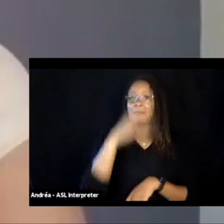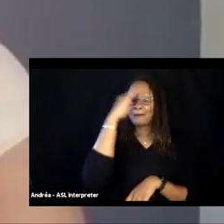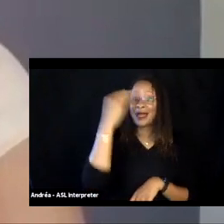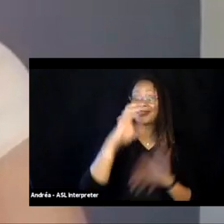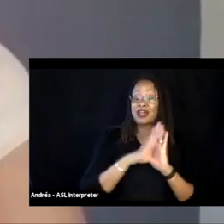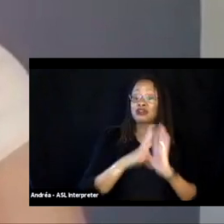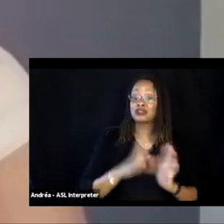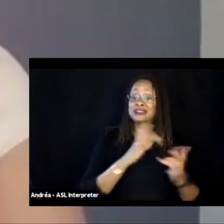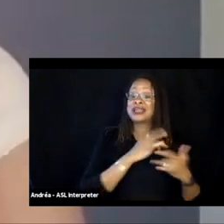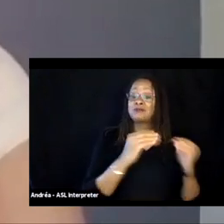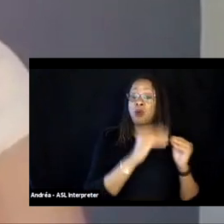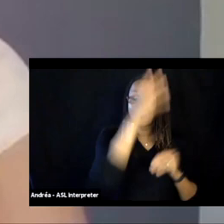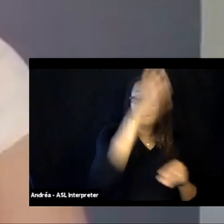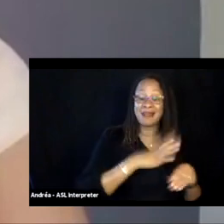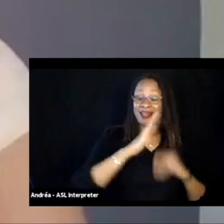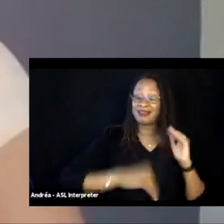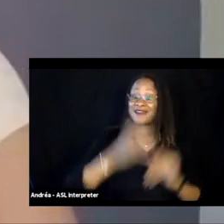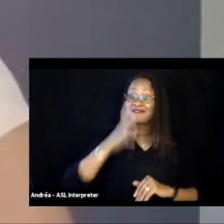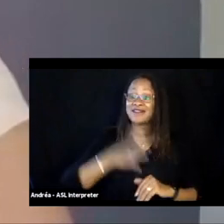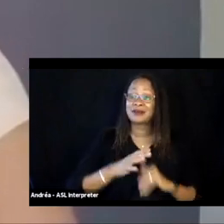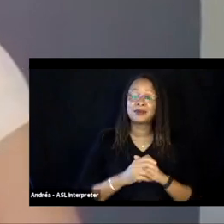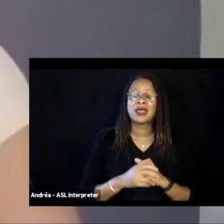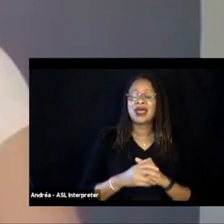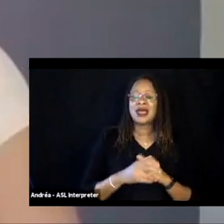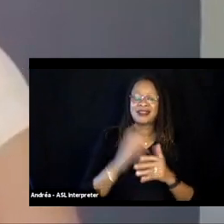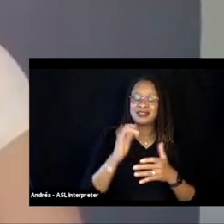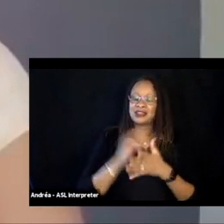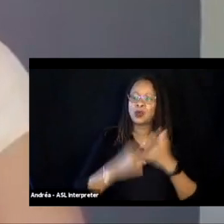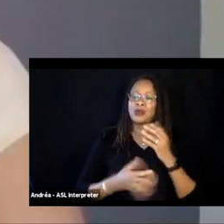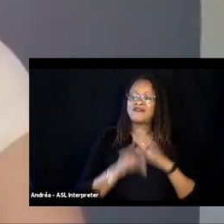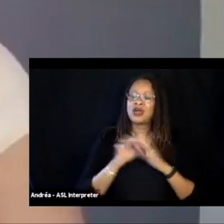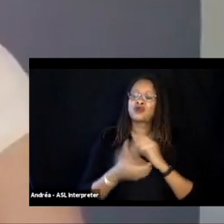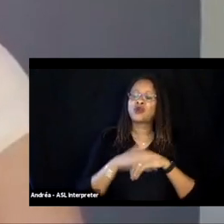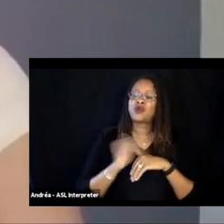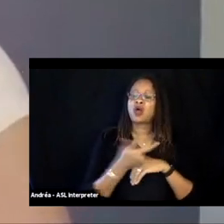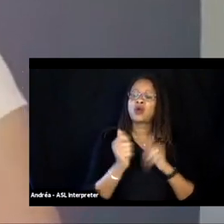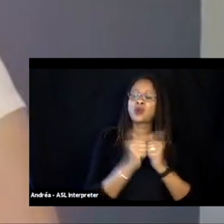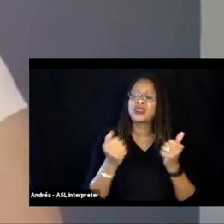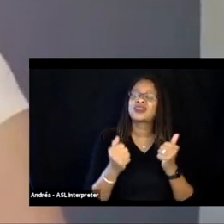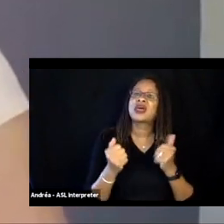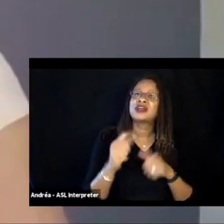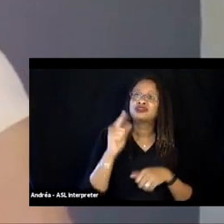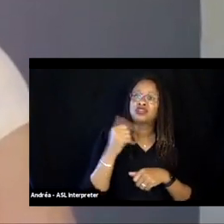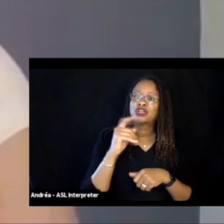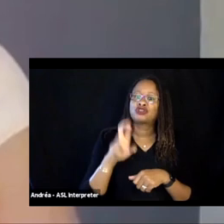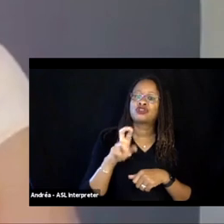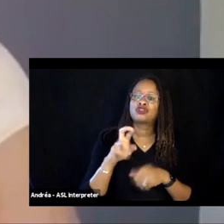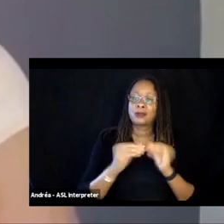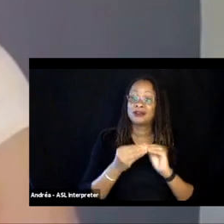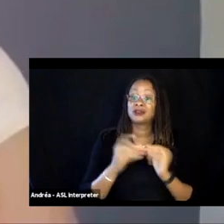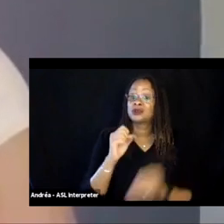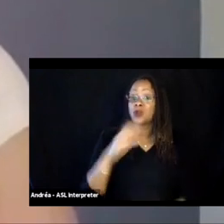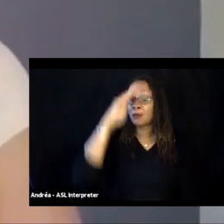female, something similar to what we found overall with our gender numbers. So Black women are vastly underrepresented